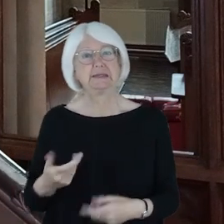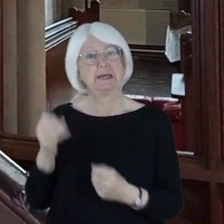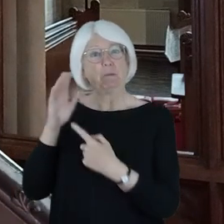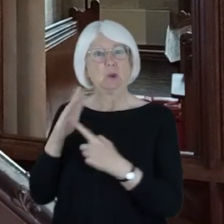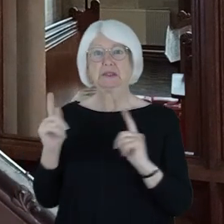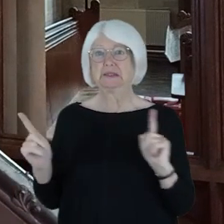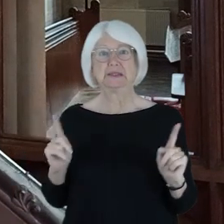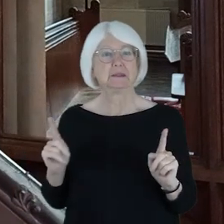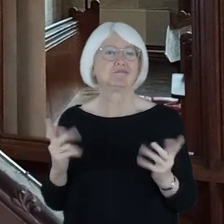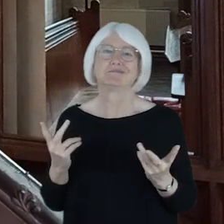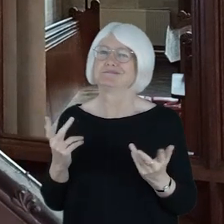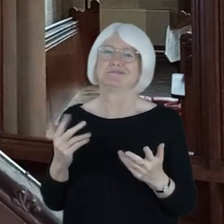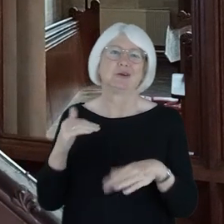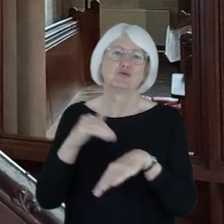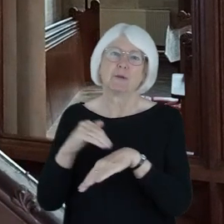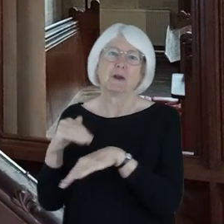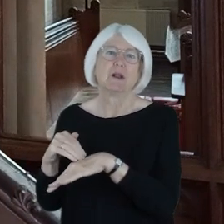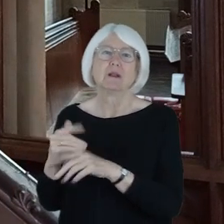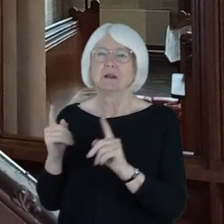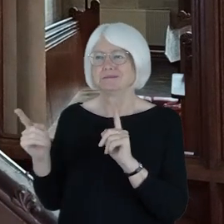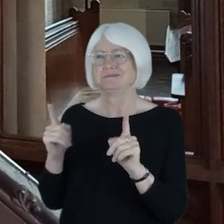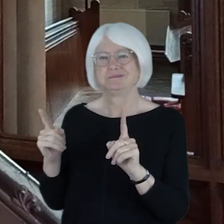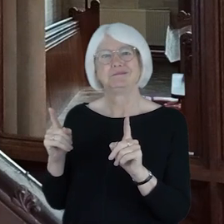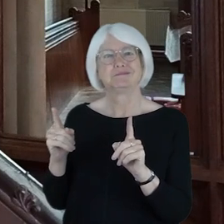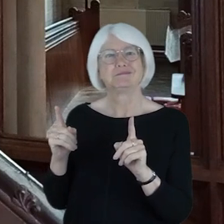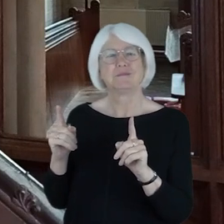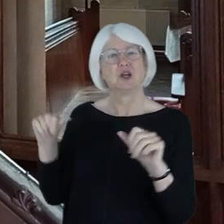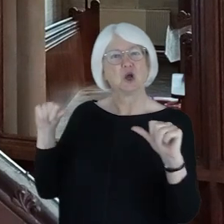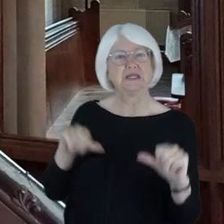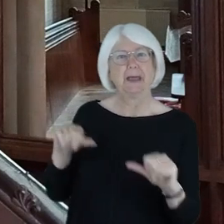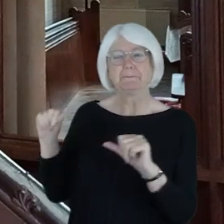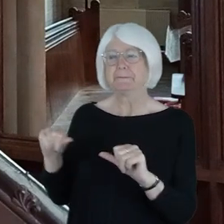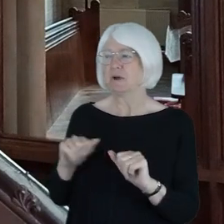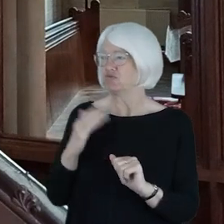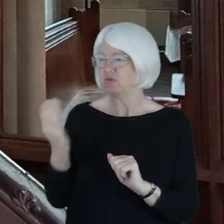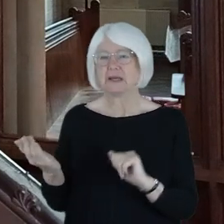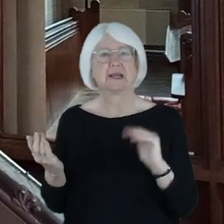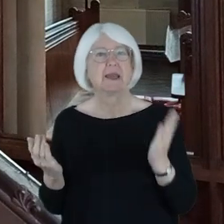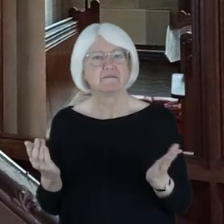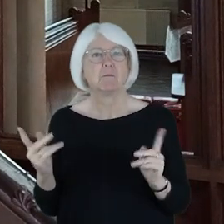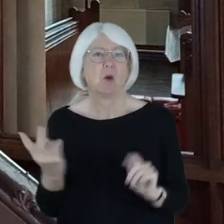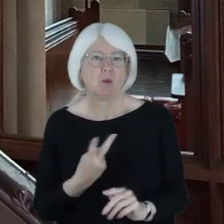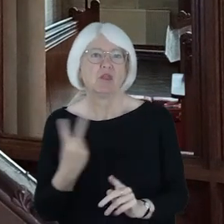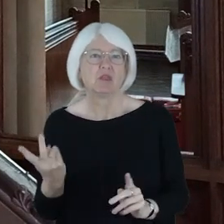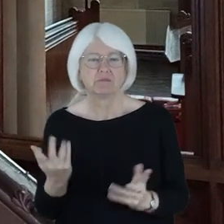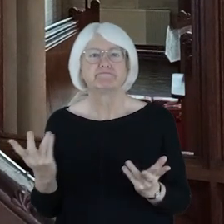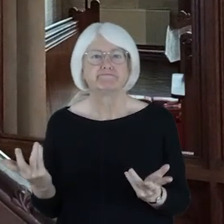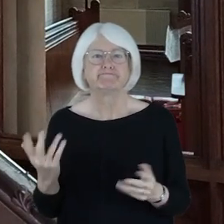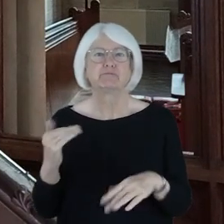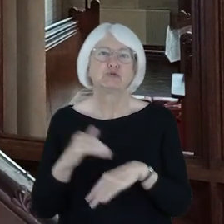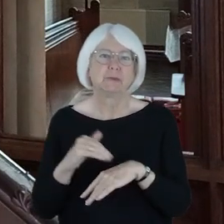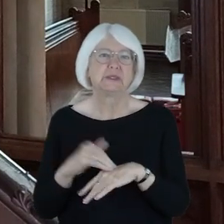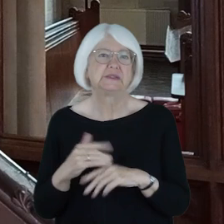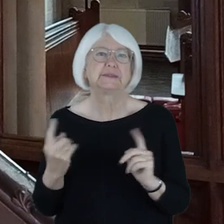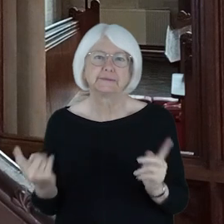criminal, justly condemned next to this just man, on the right and on the left.